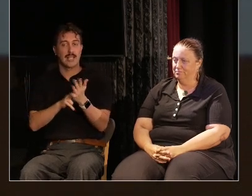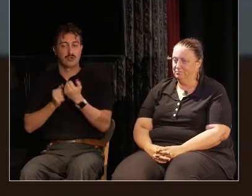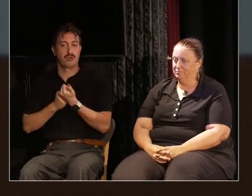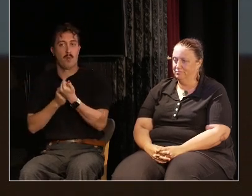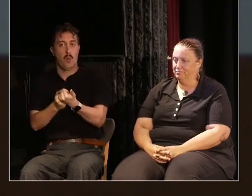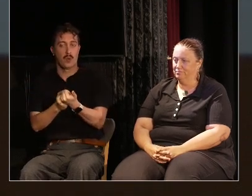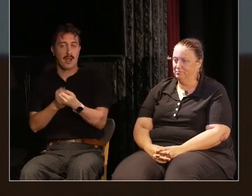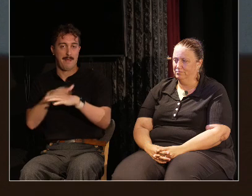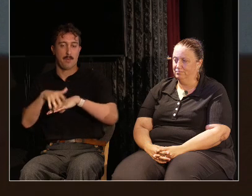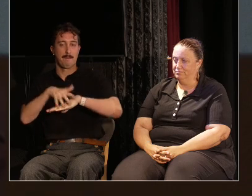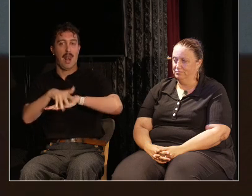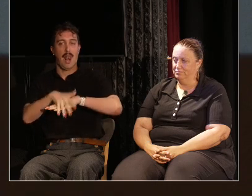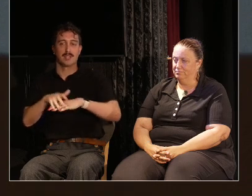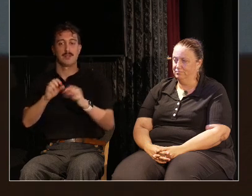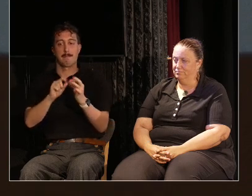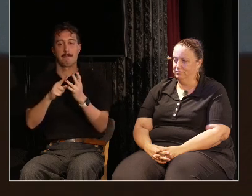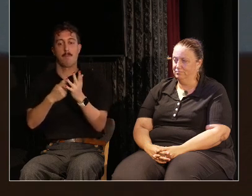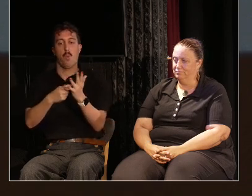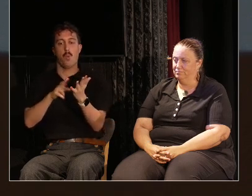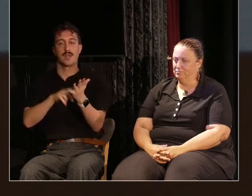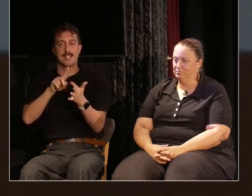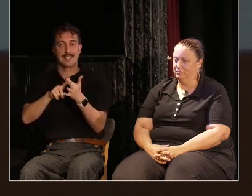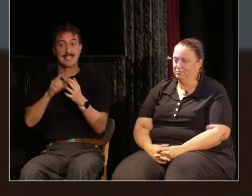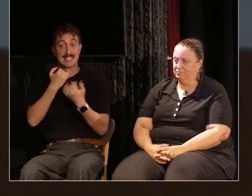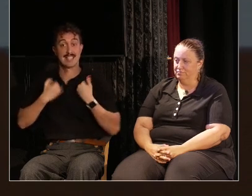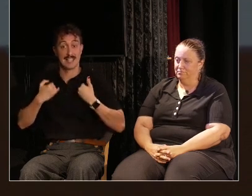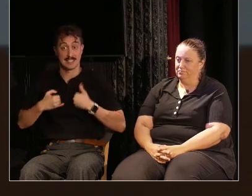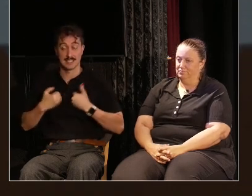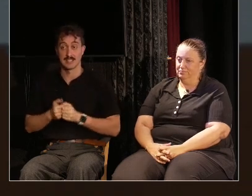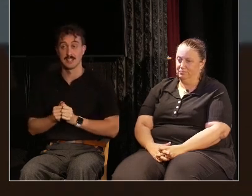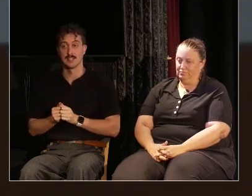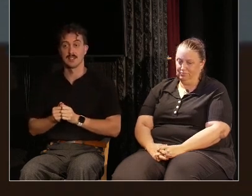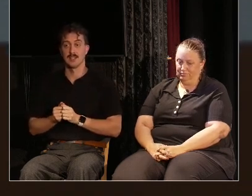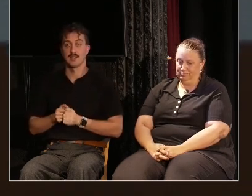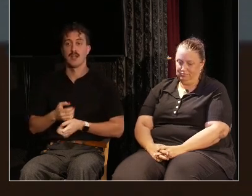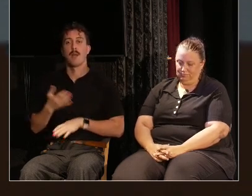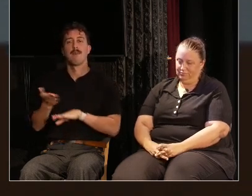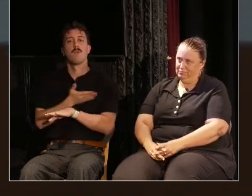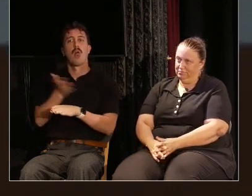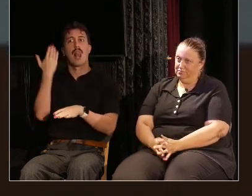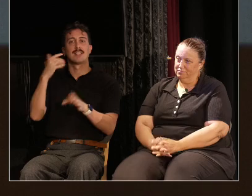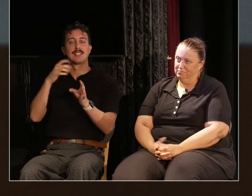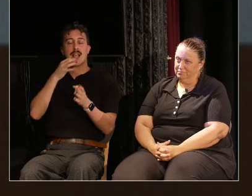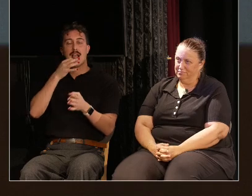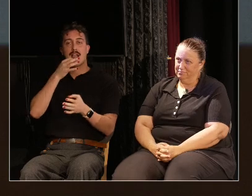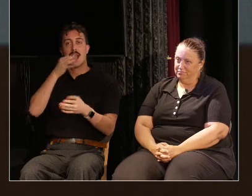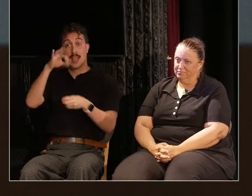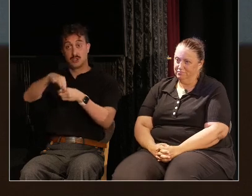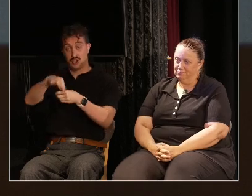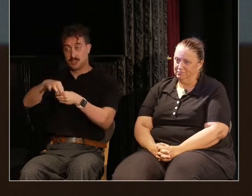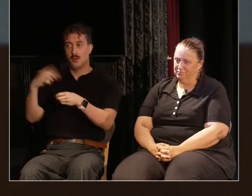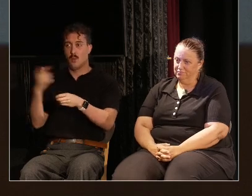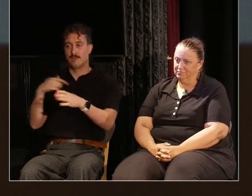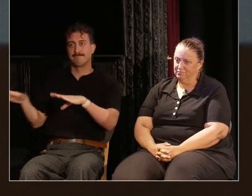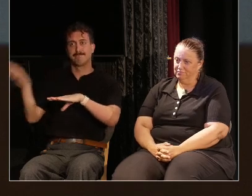government, we put a large amount of money on the table just a couple of years before the last election. So we are very committed. And